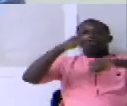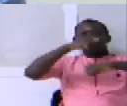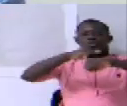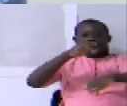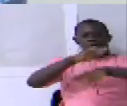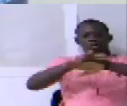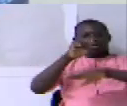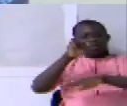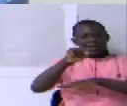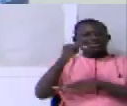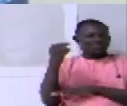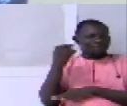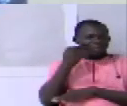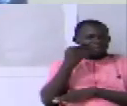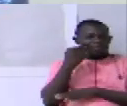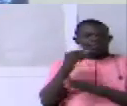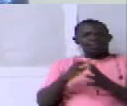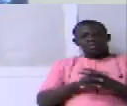day?